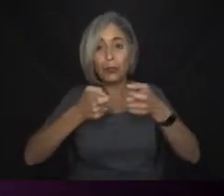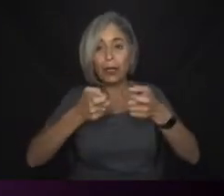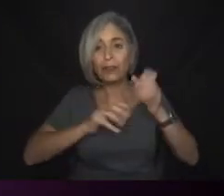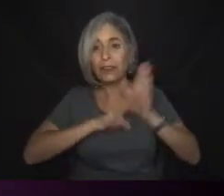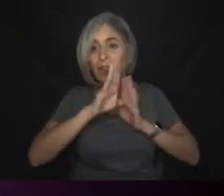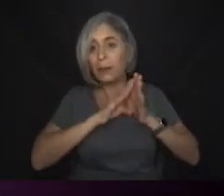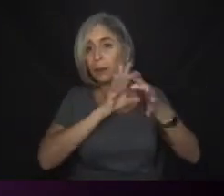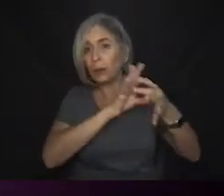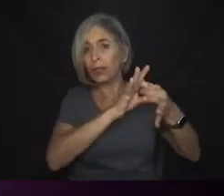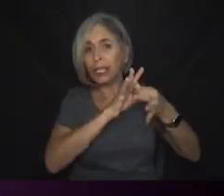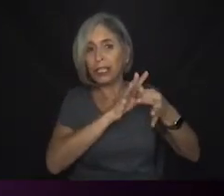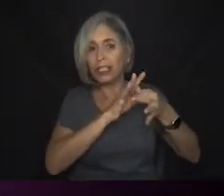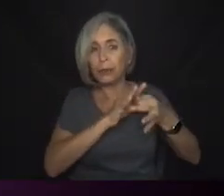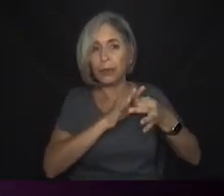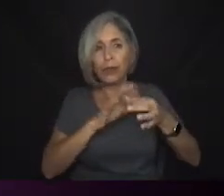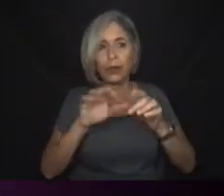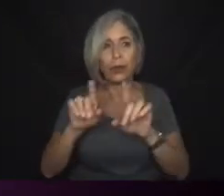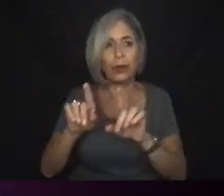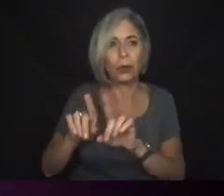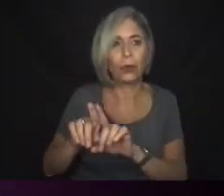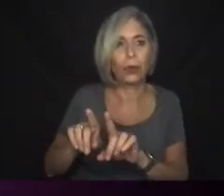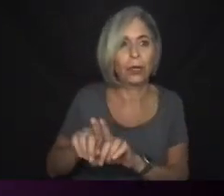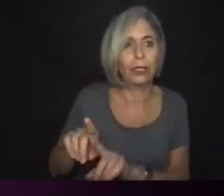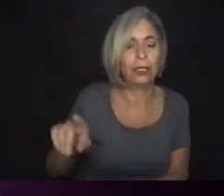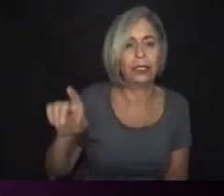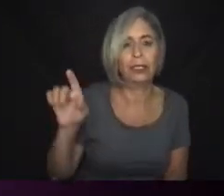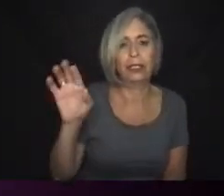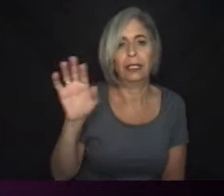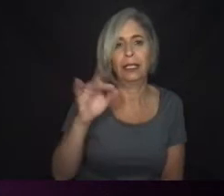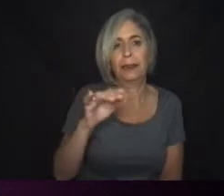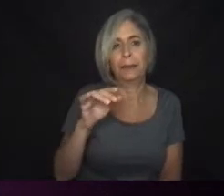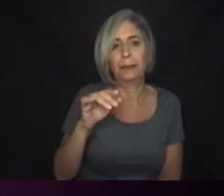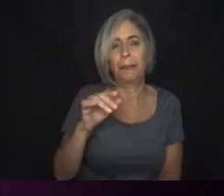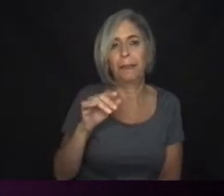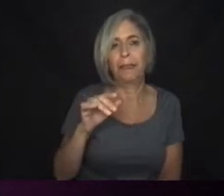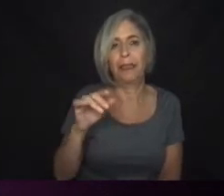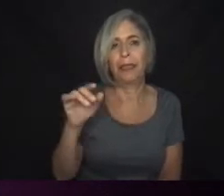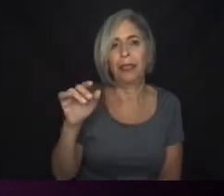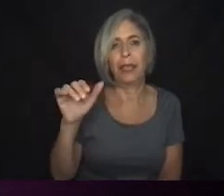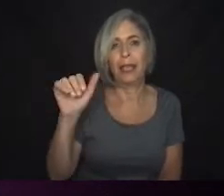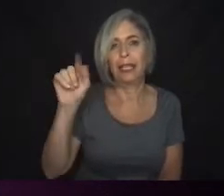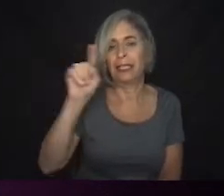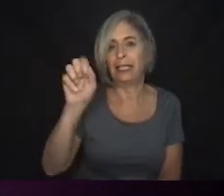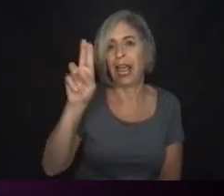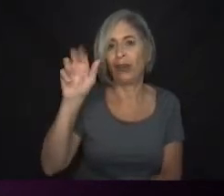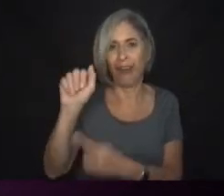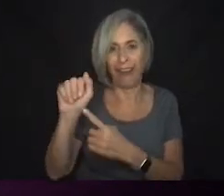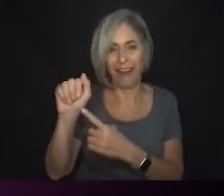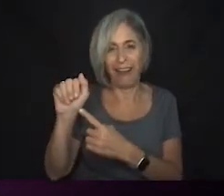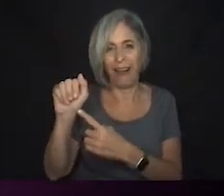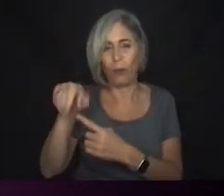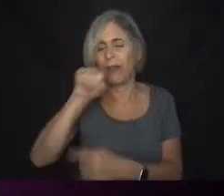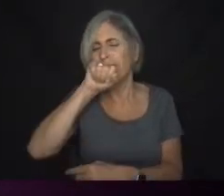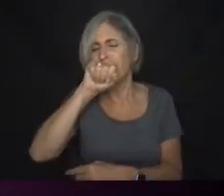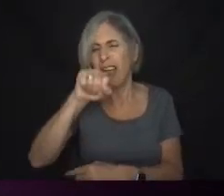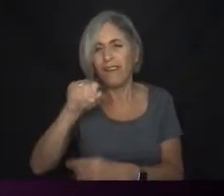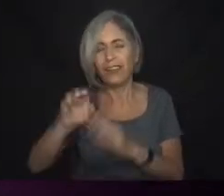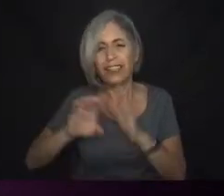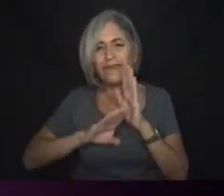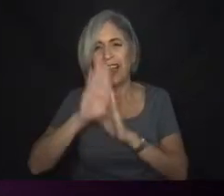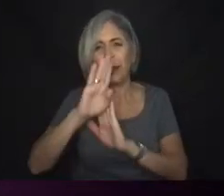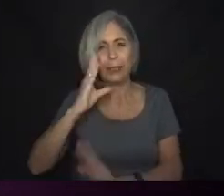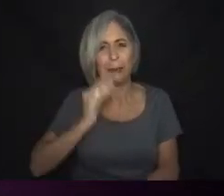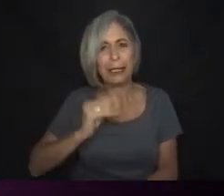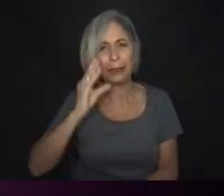Developer Relations at Zata, or Zeta, depending on how you say it. And we love developer experience. There's been some